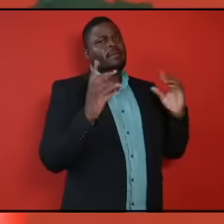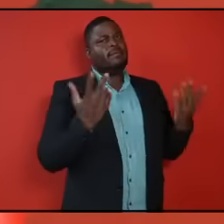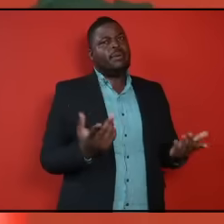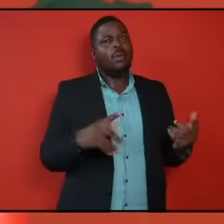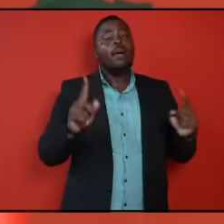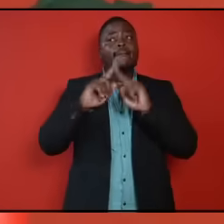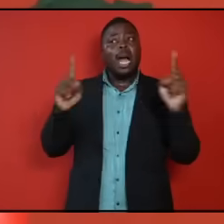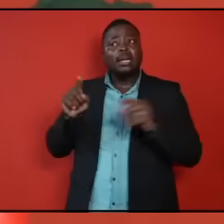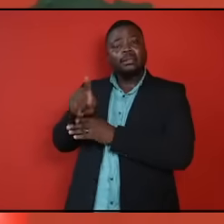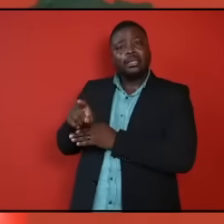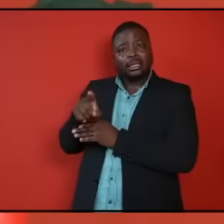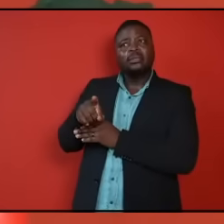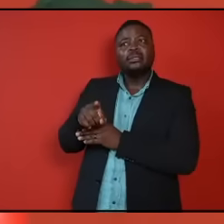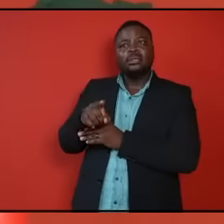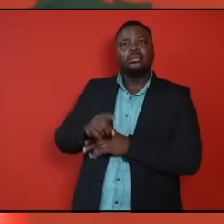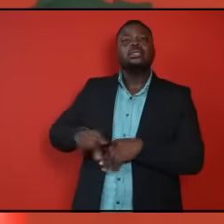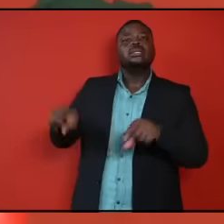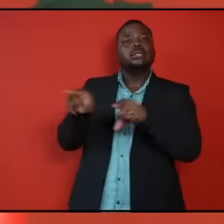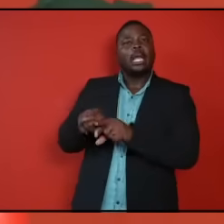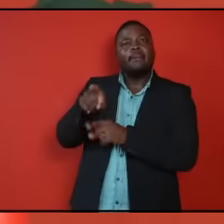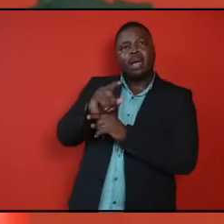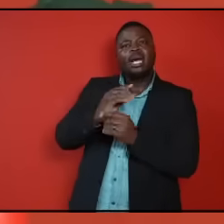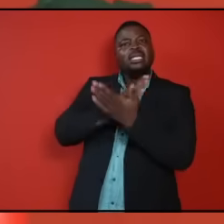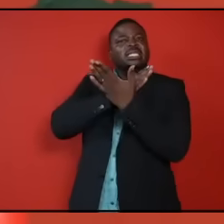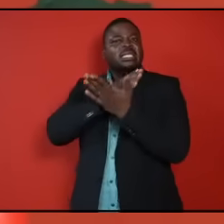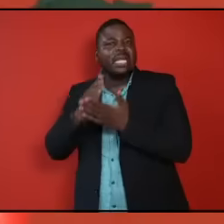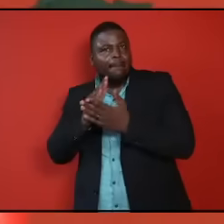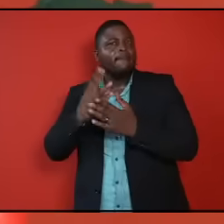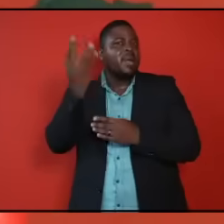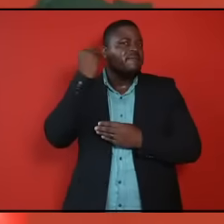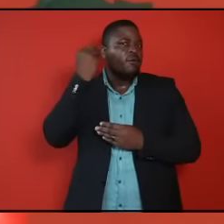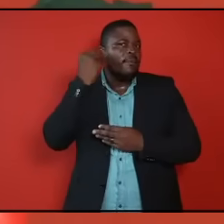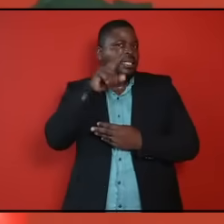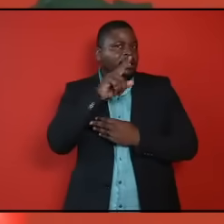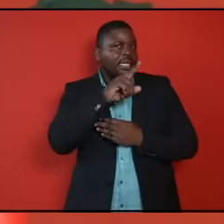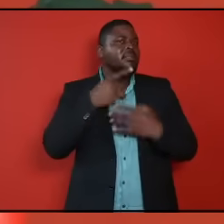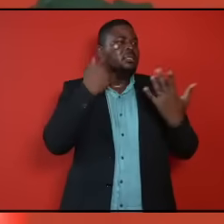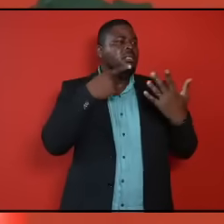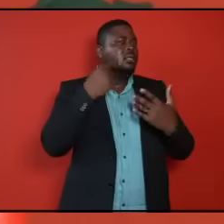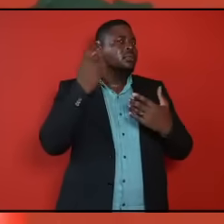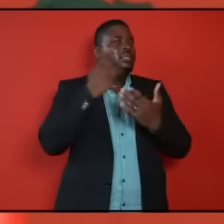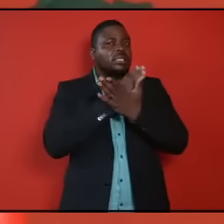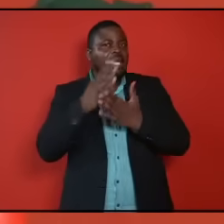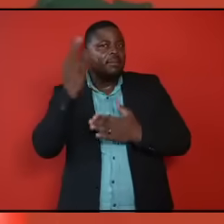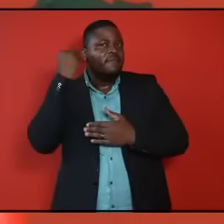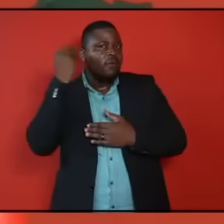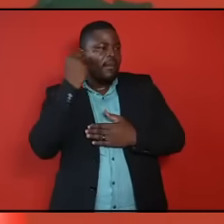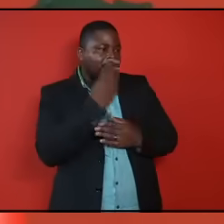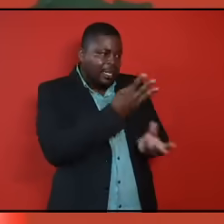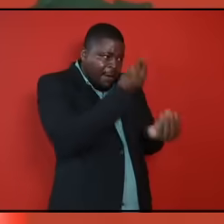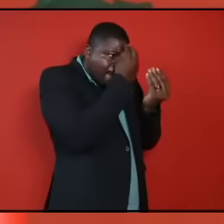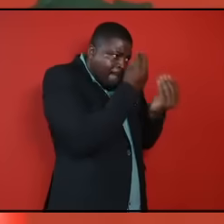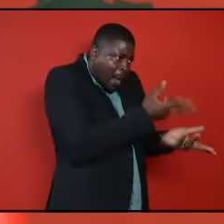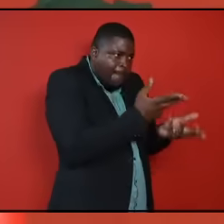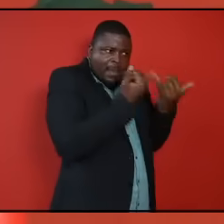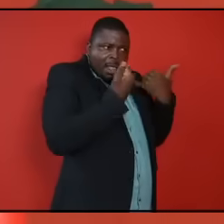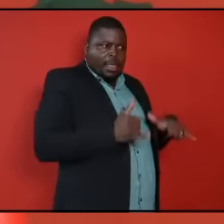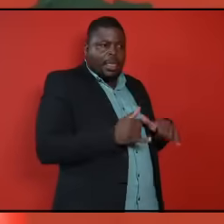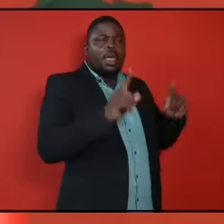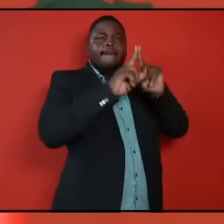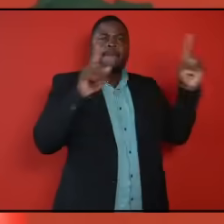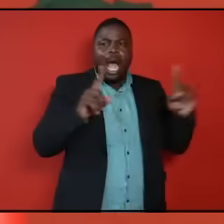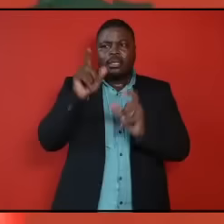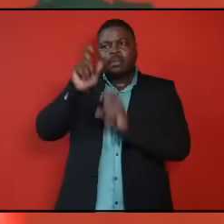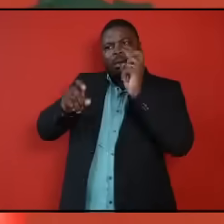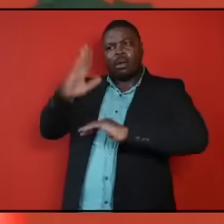been heard in full before the Commission. This raises serious questions about